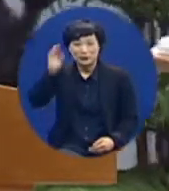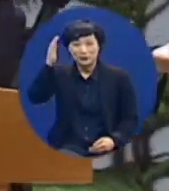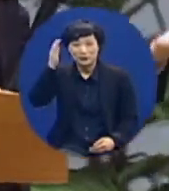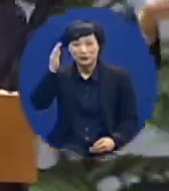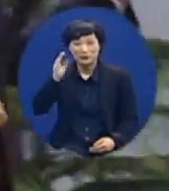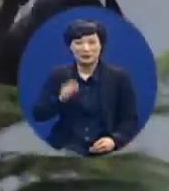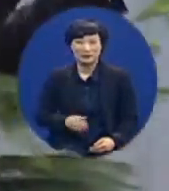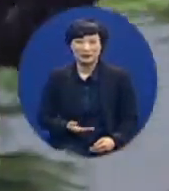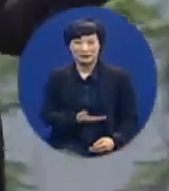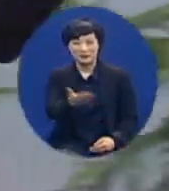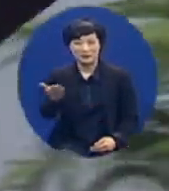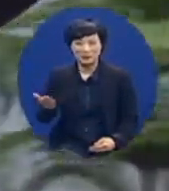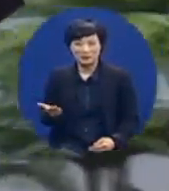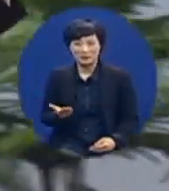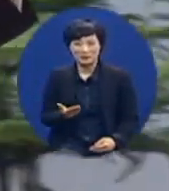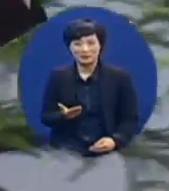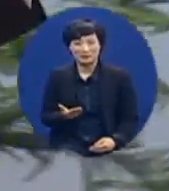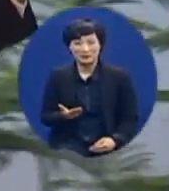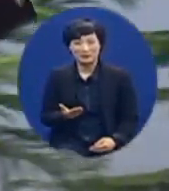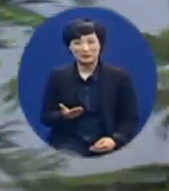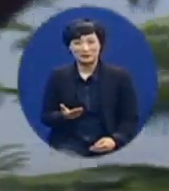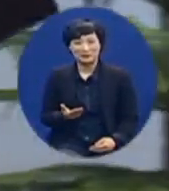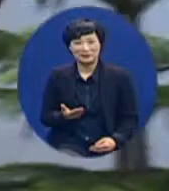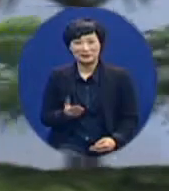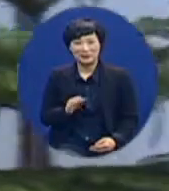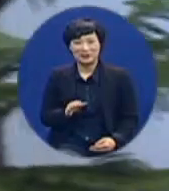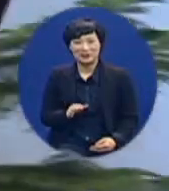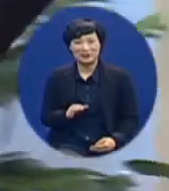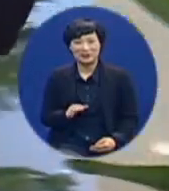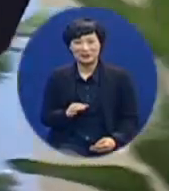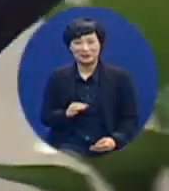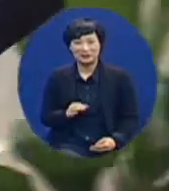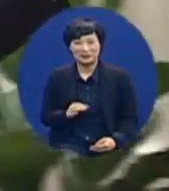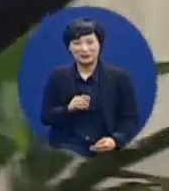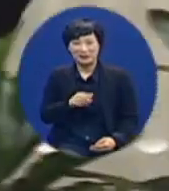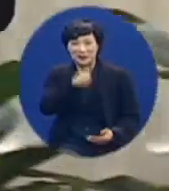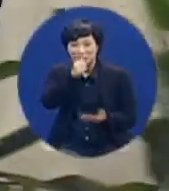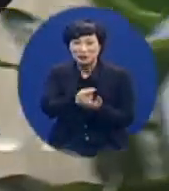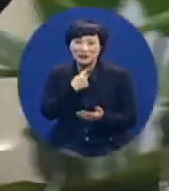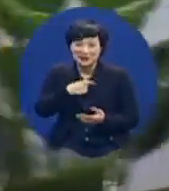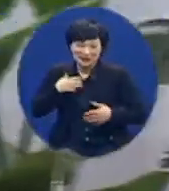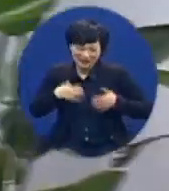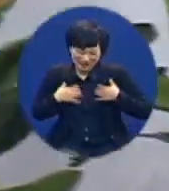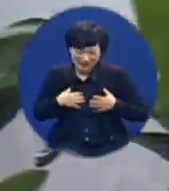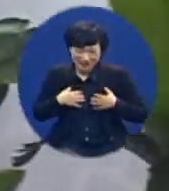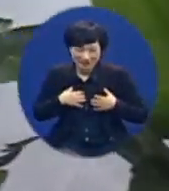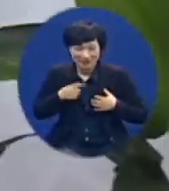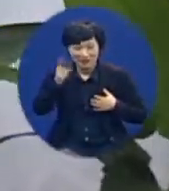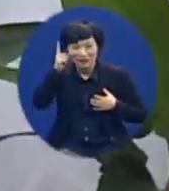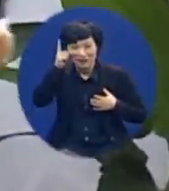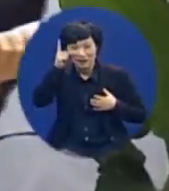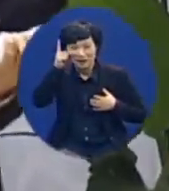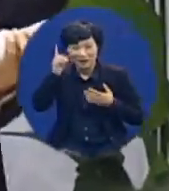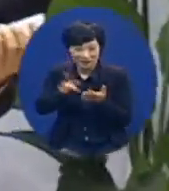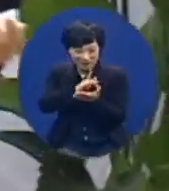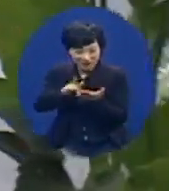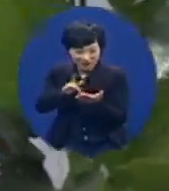Especially, I heard that smartphones even make people commit sins very easily.